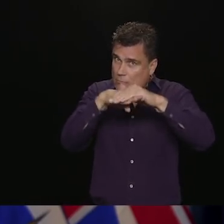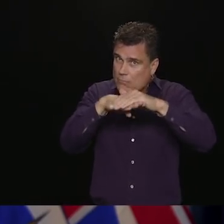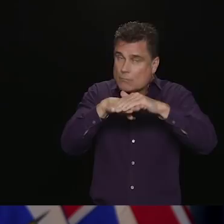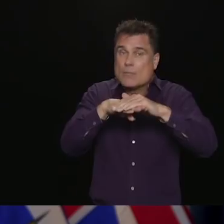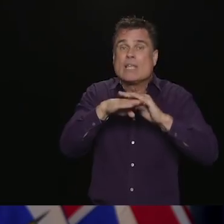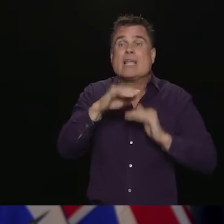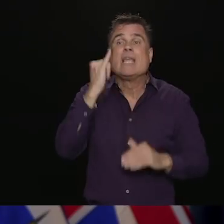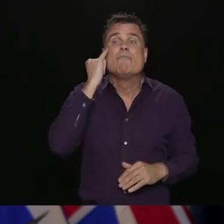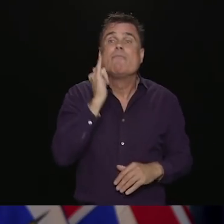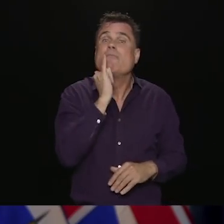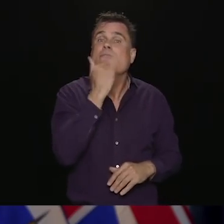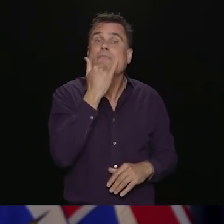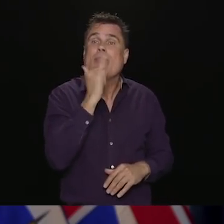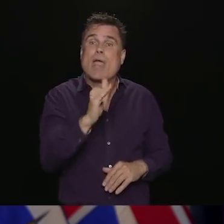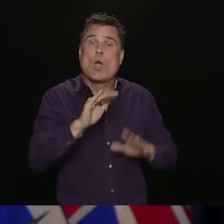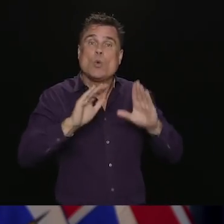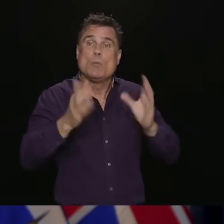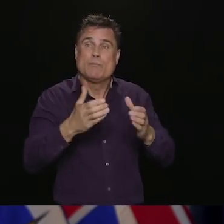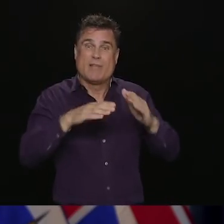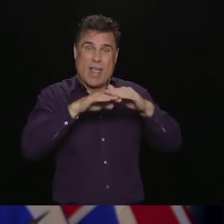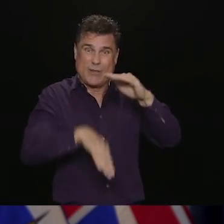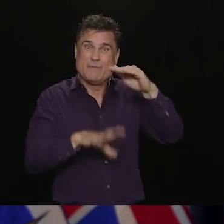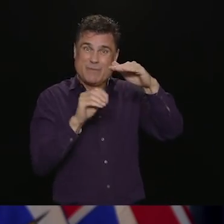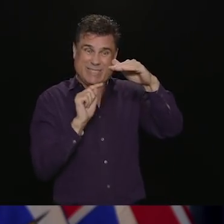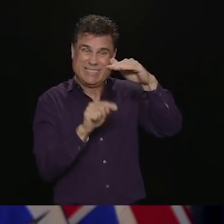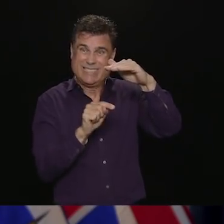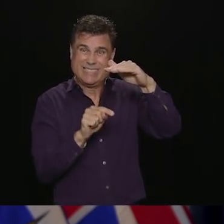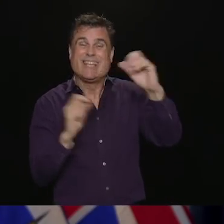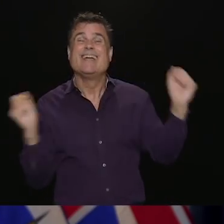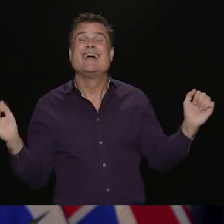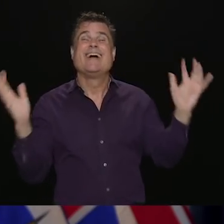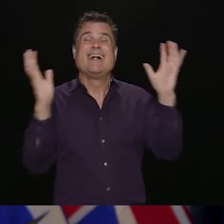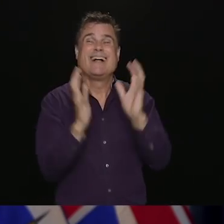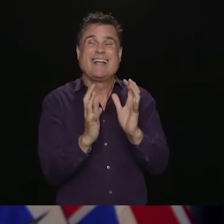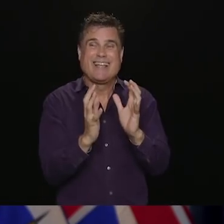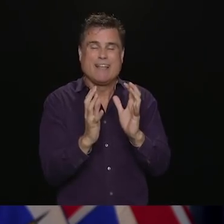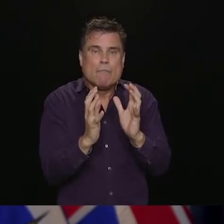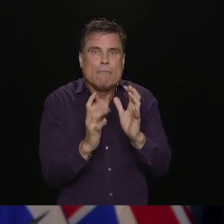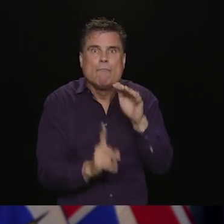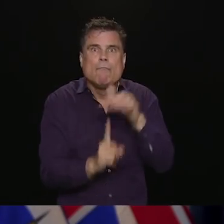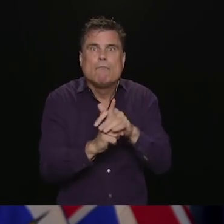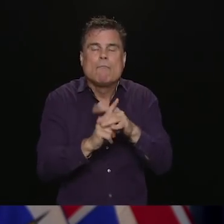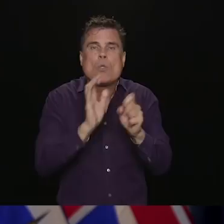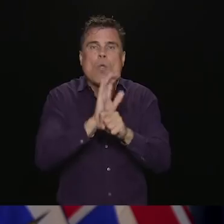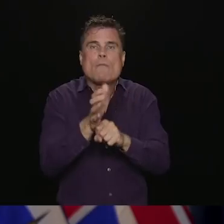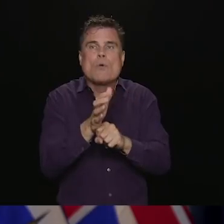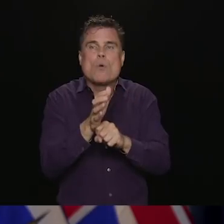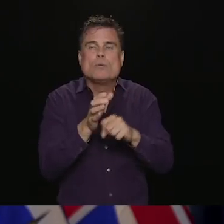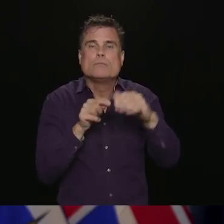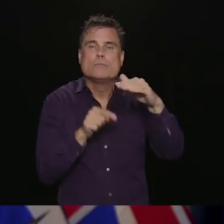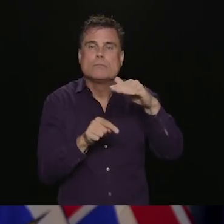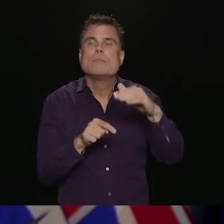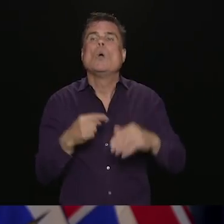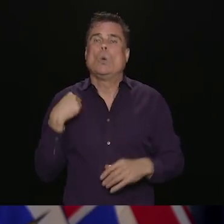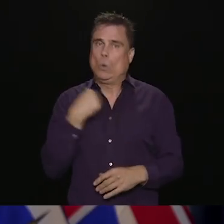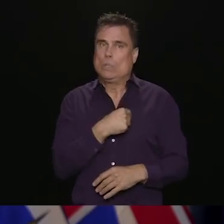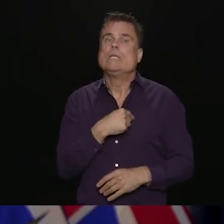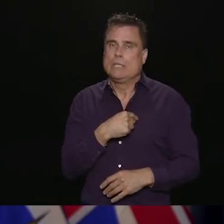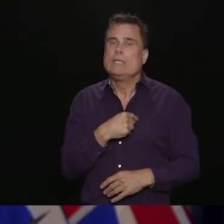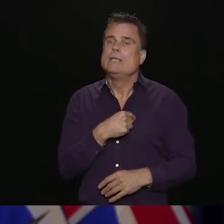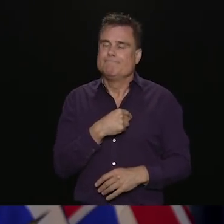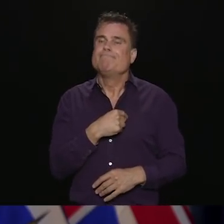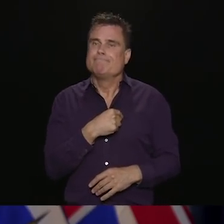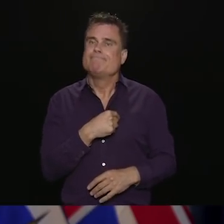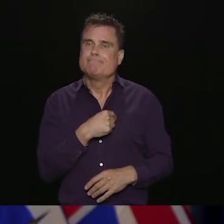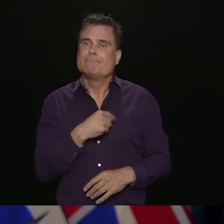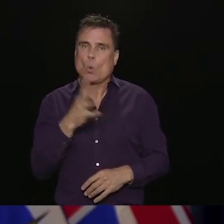help control it and stop the spread. And it's not going to take off exponentially. We're not going to get hundreds of people.